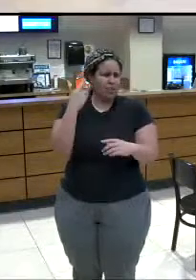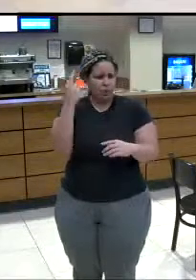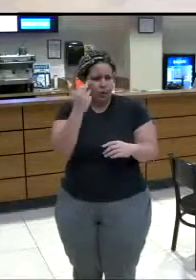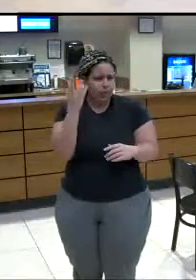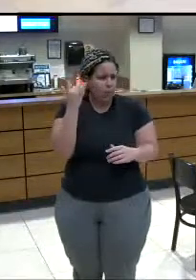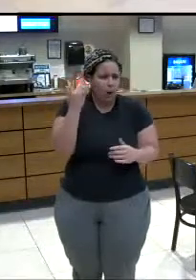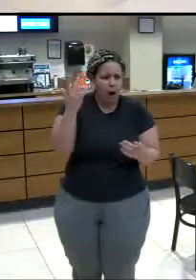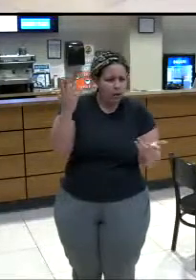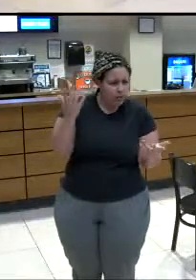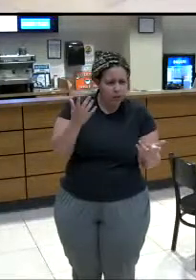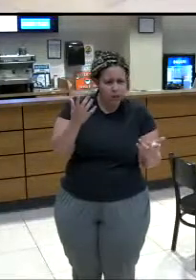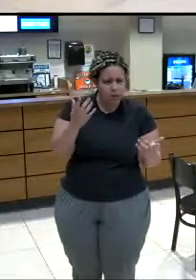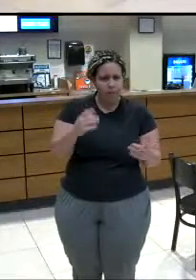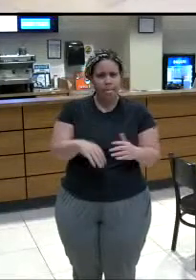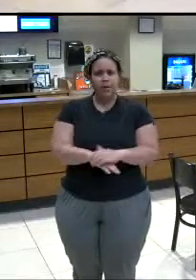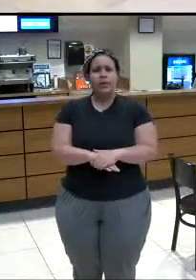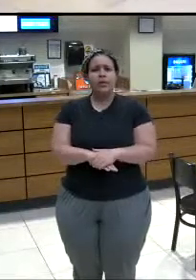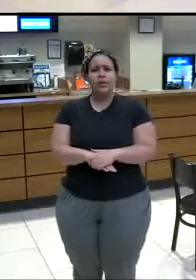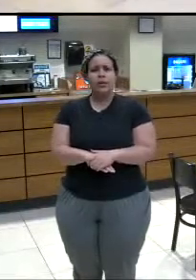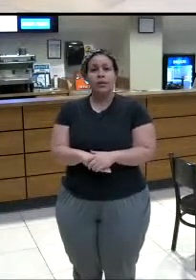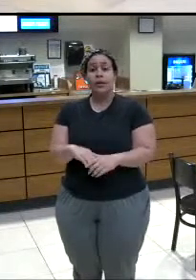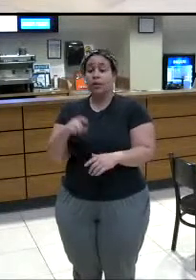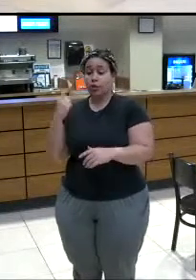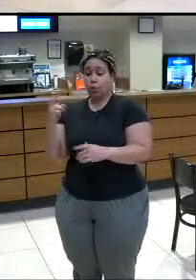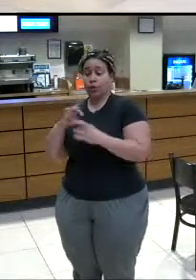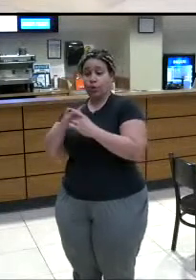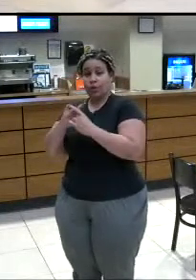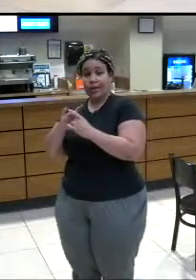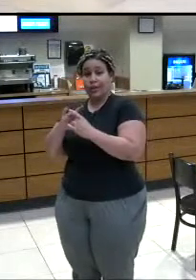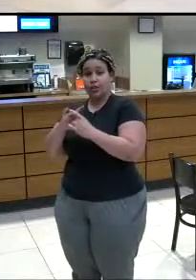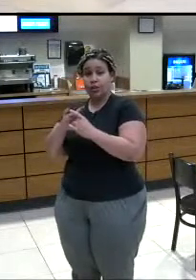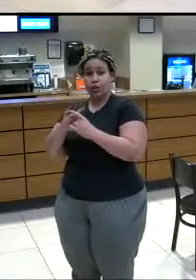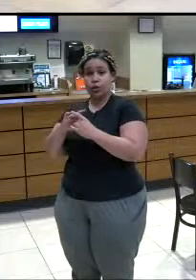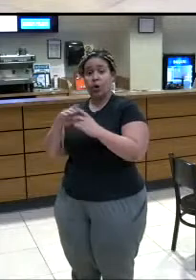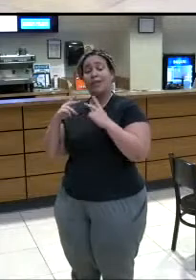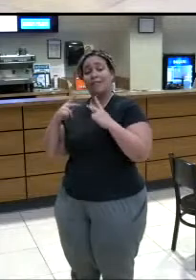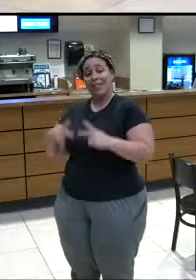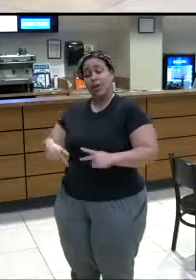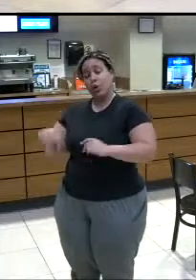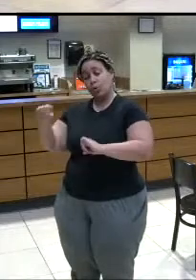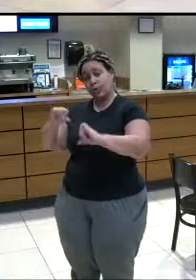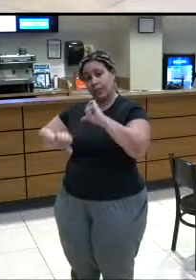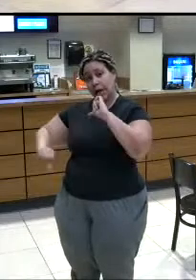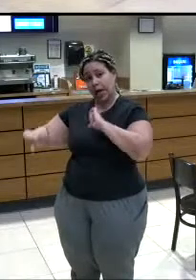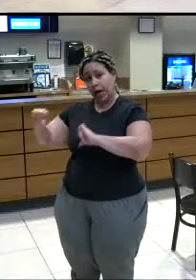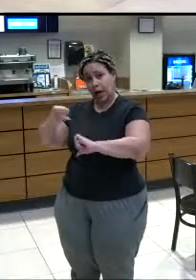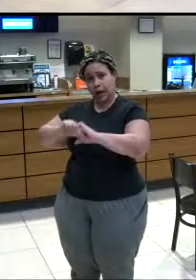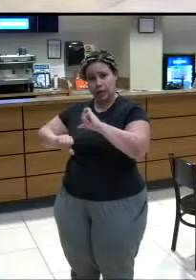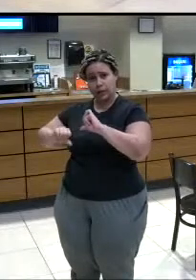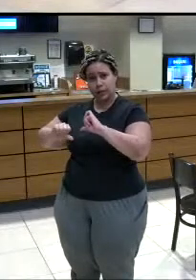So there's really two reasons. One is related to physical science at the